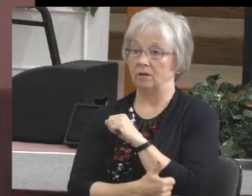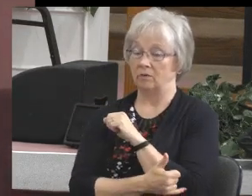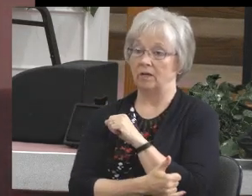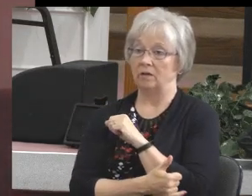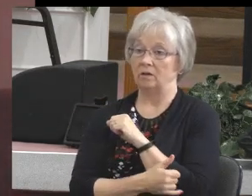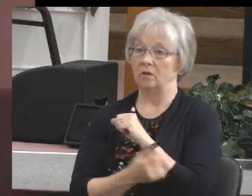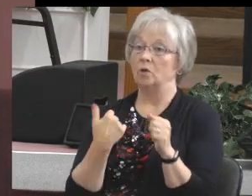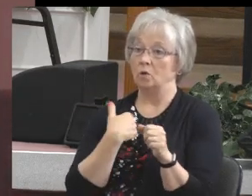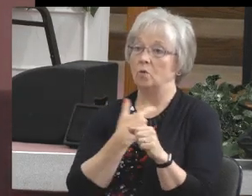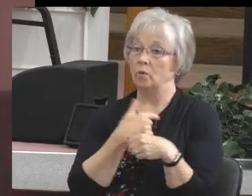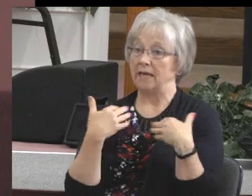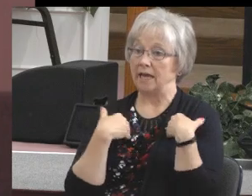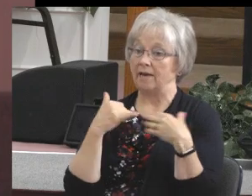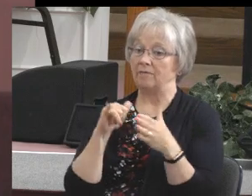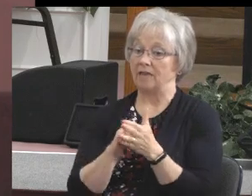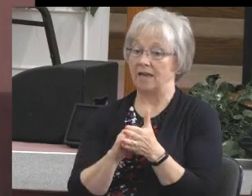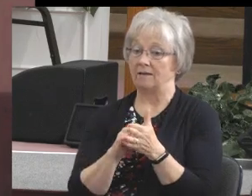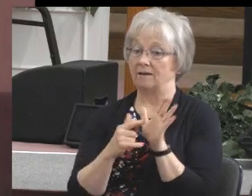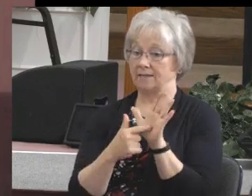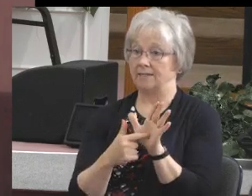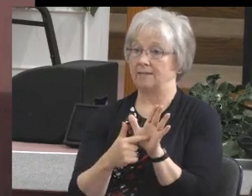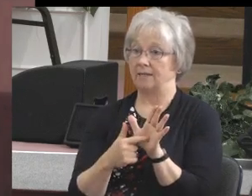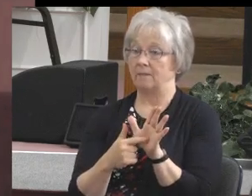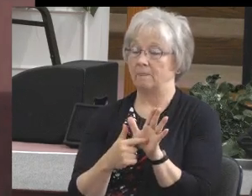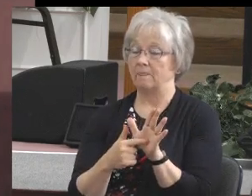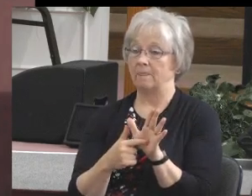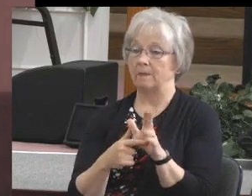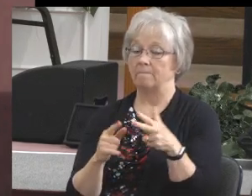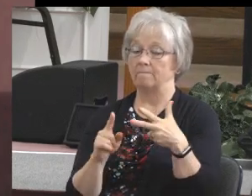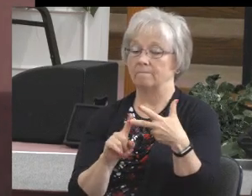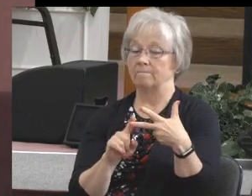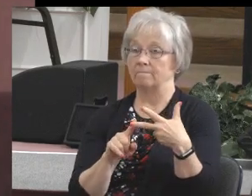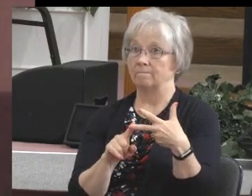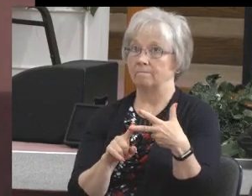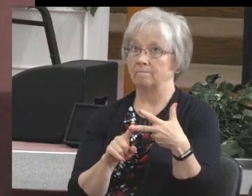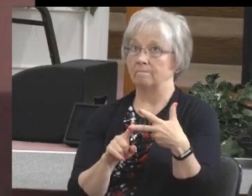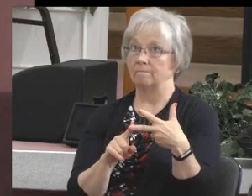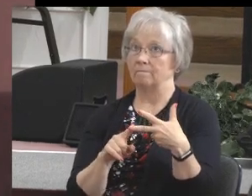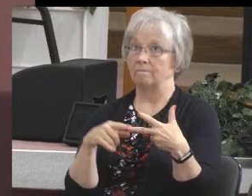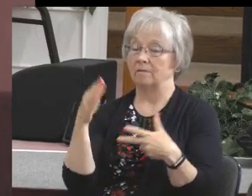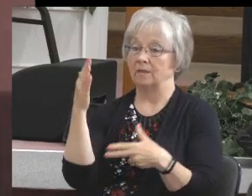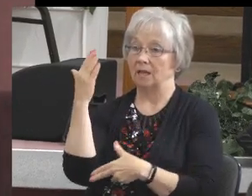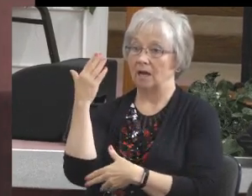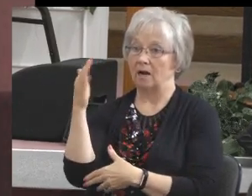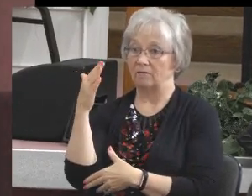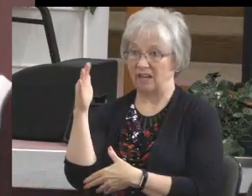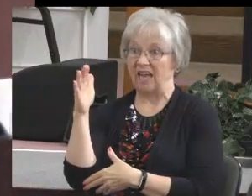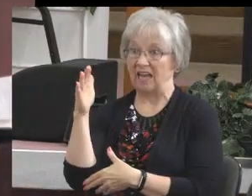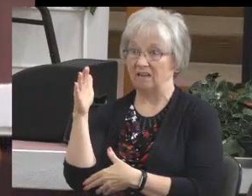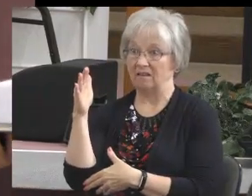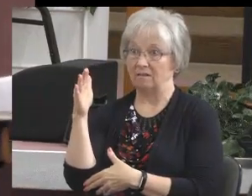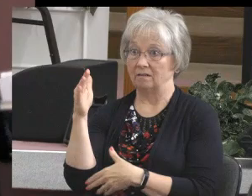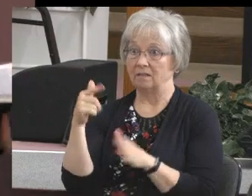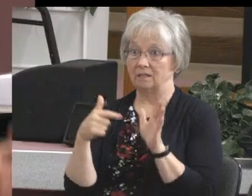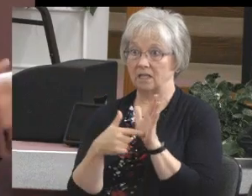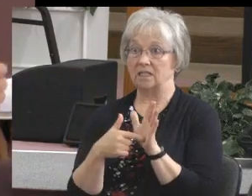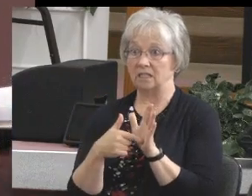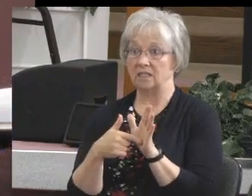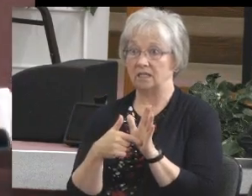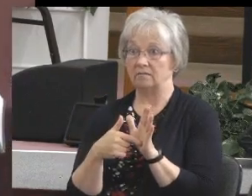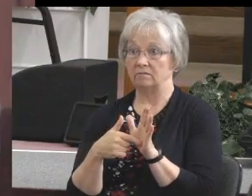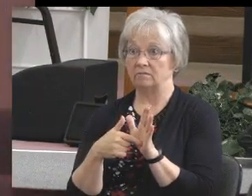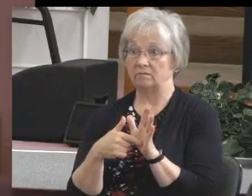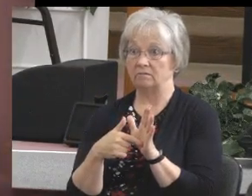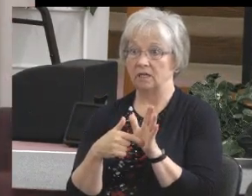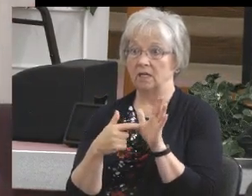identity. And then, of course, our flag. It's an identity. It's